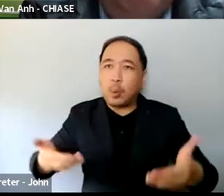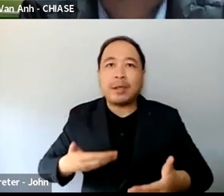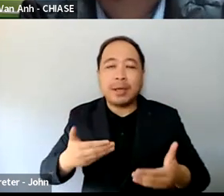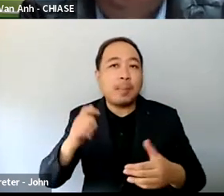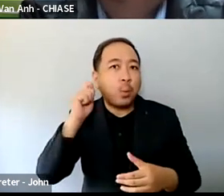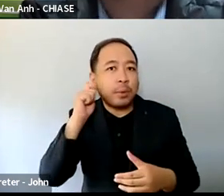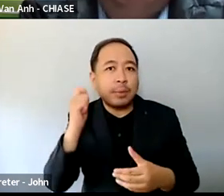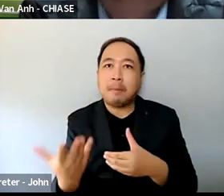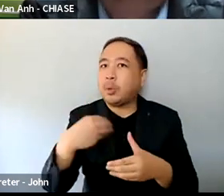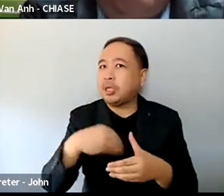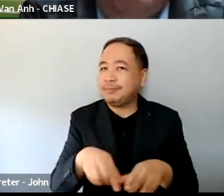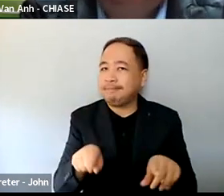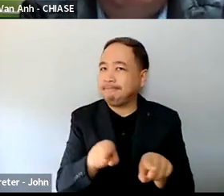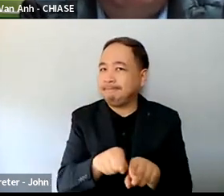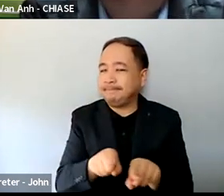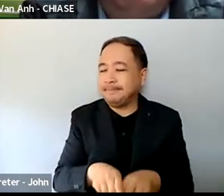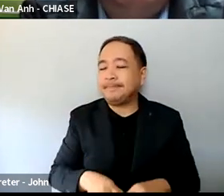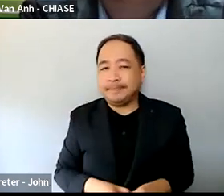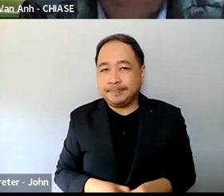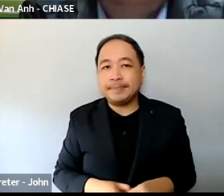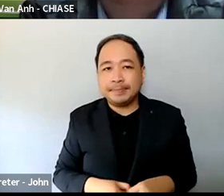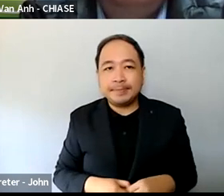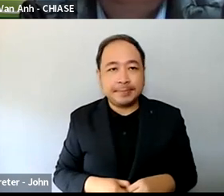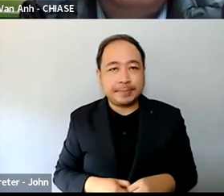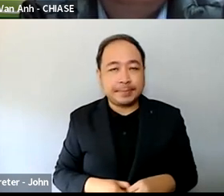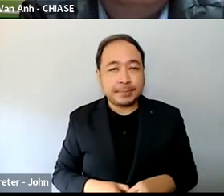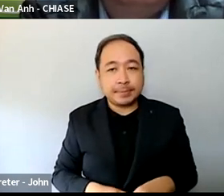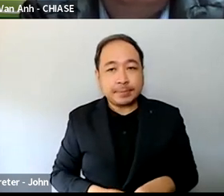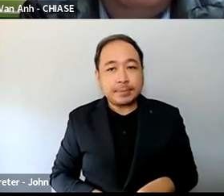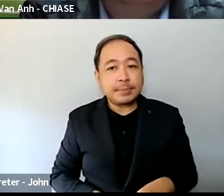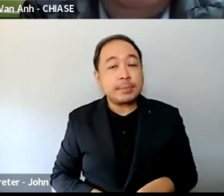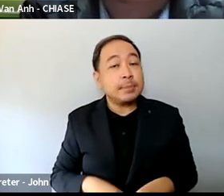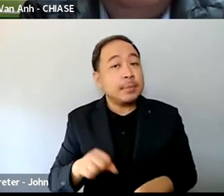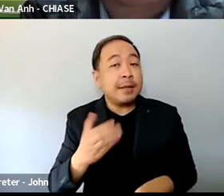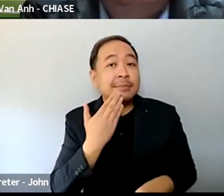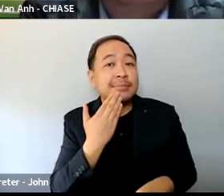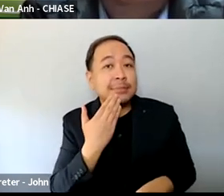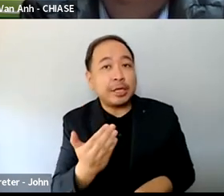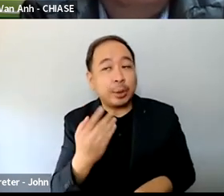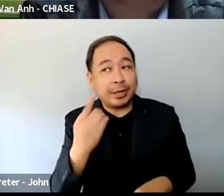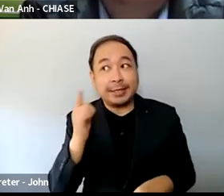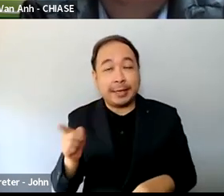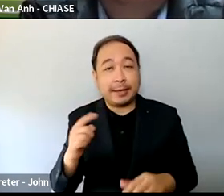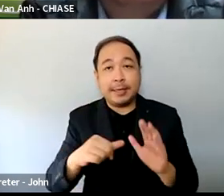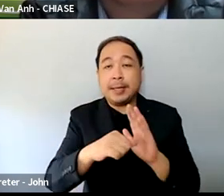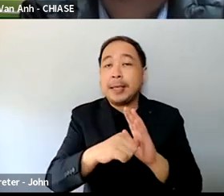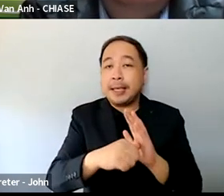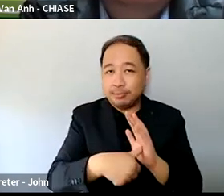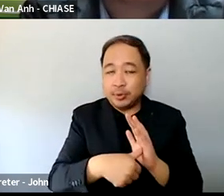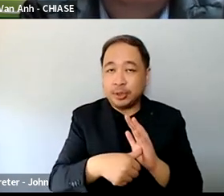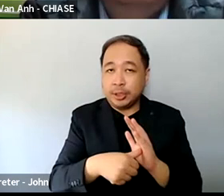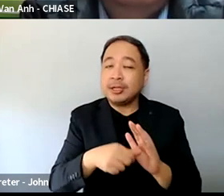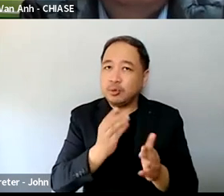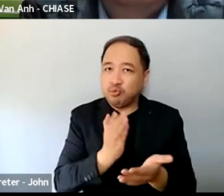Okay. No, thank you very much. I think the main point that I'd like to get from you is not the excess, but also giving them right